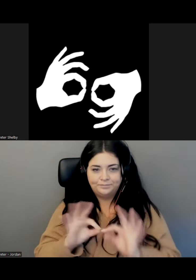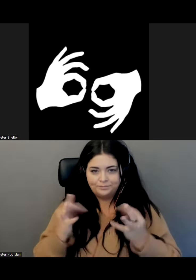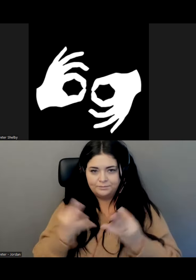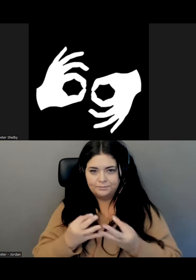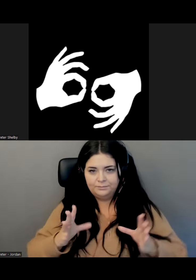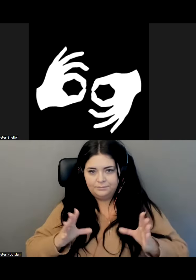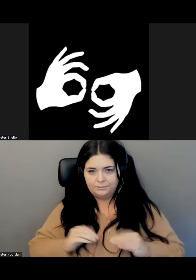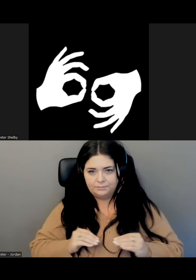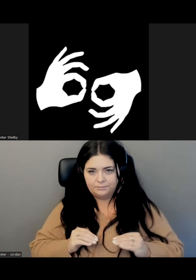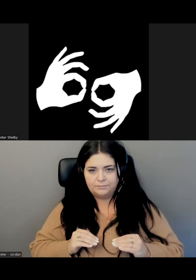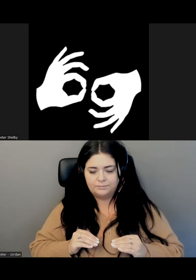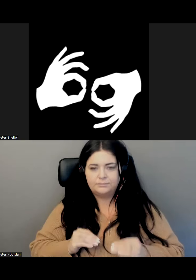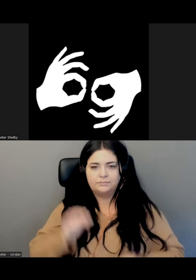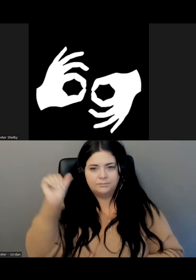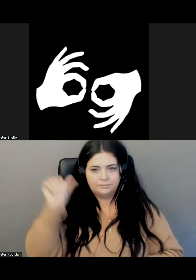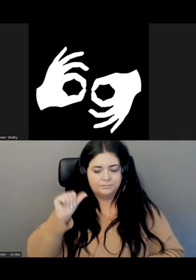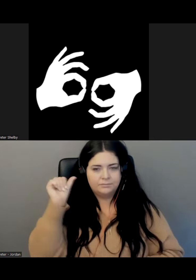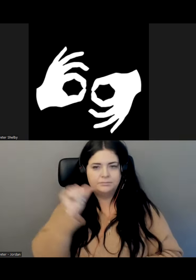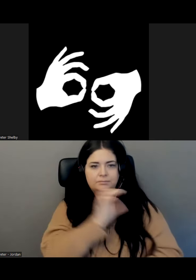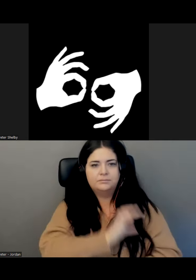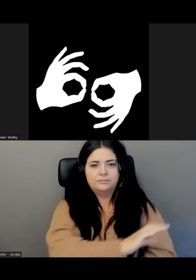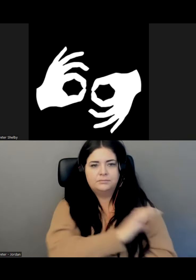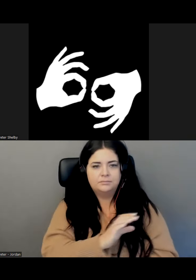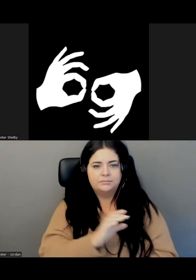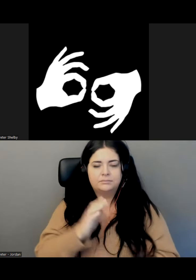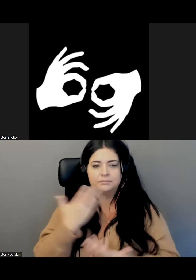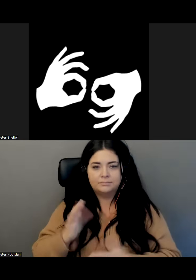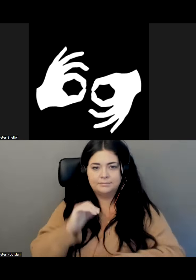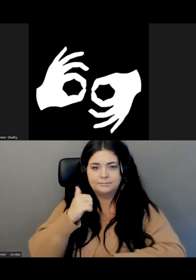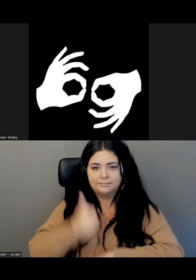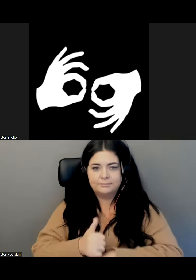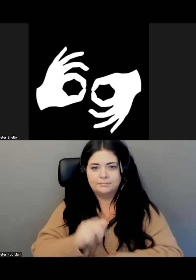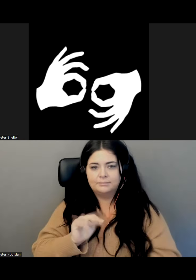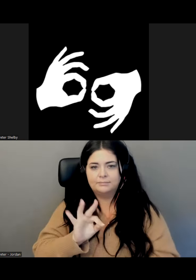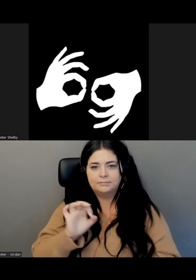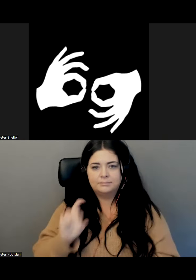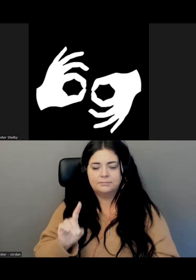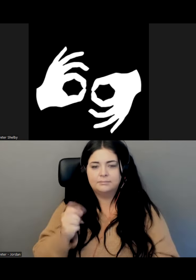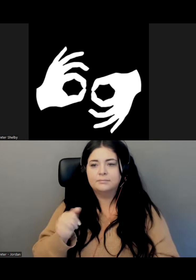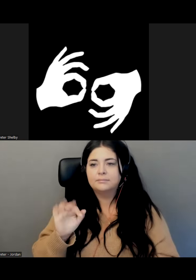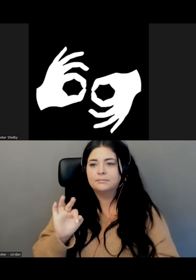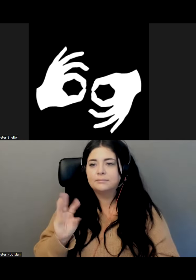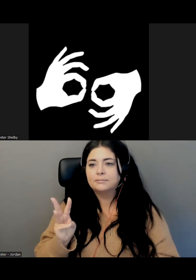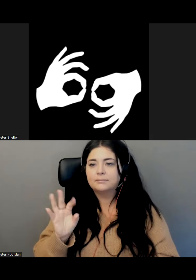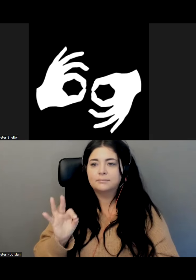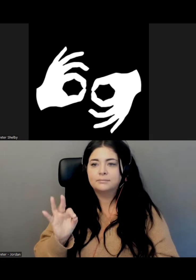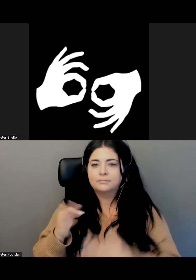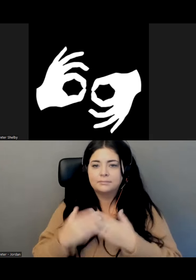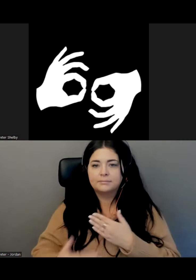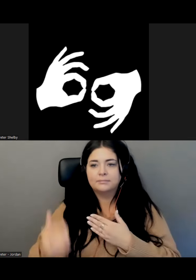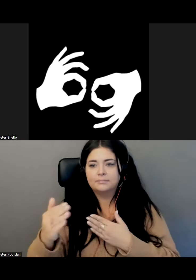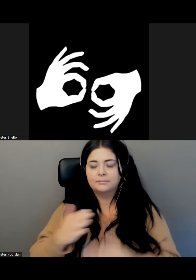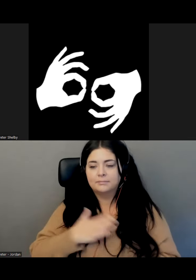family-owned full-service audiology clinic that has been in Newfoundland since 1969. It was actually